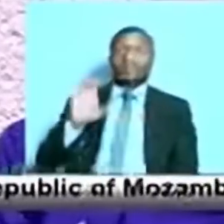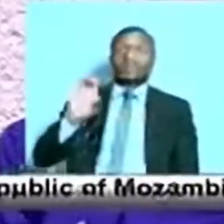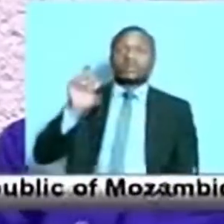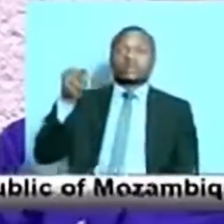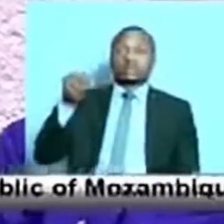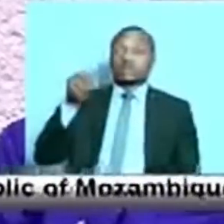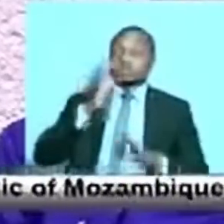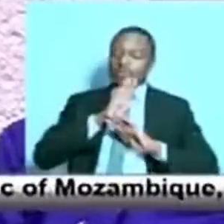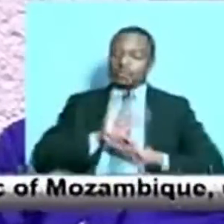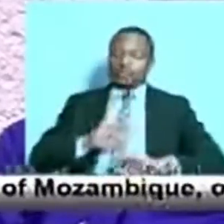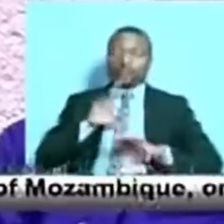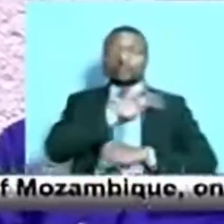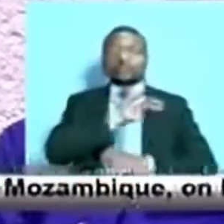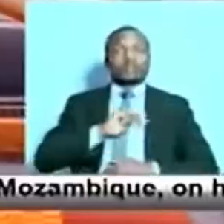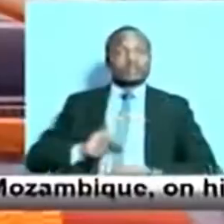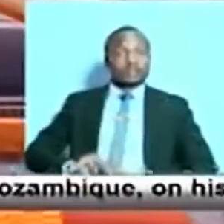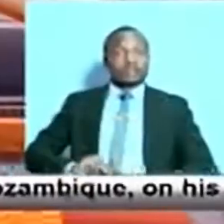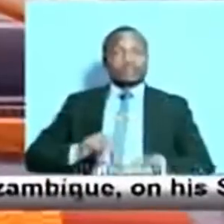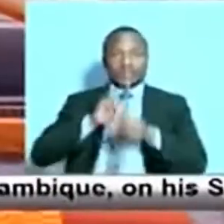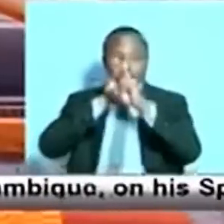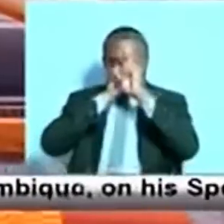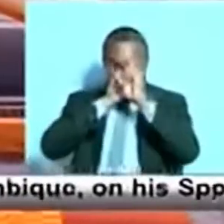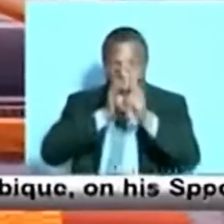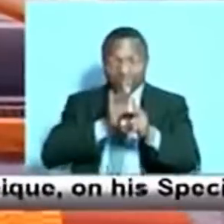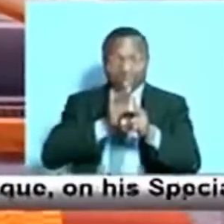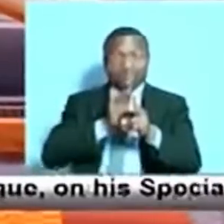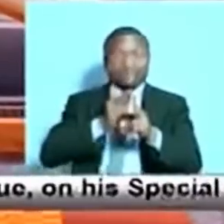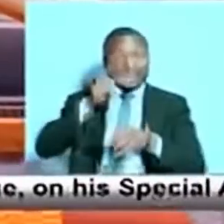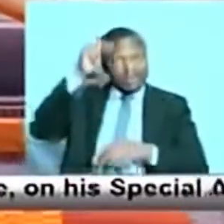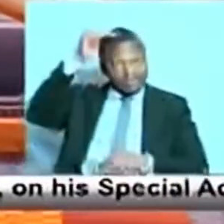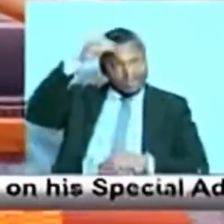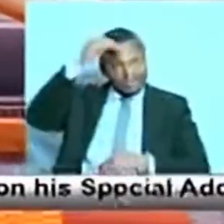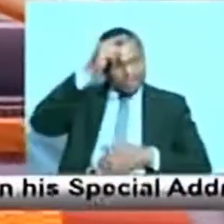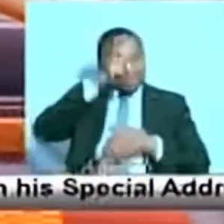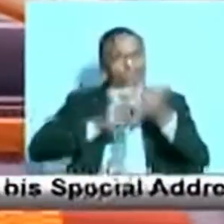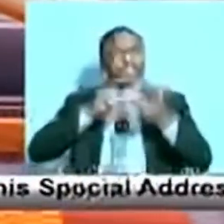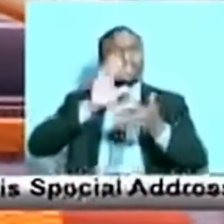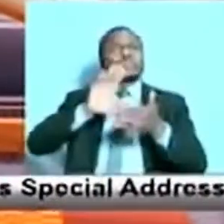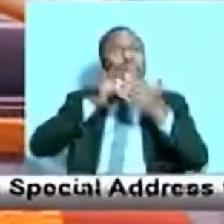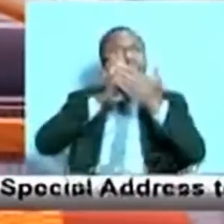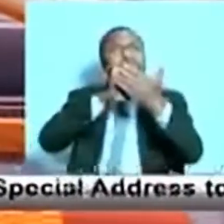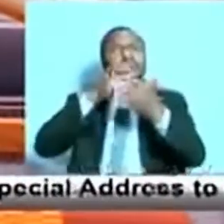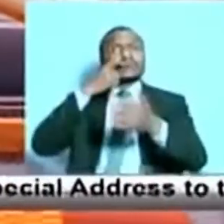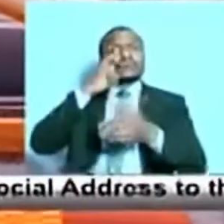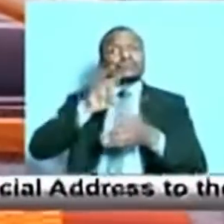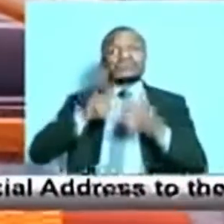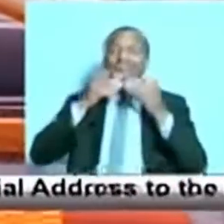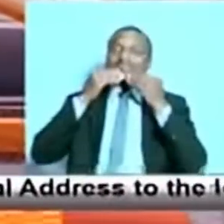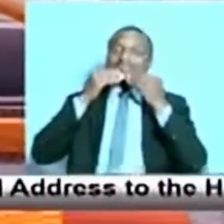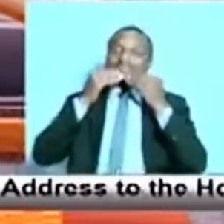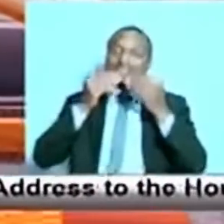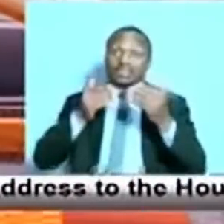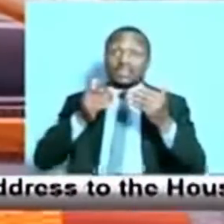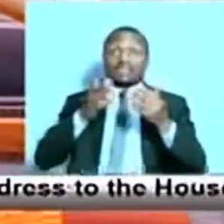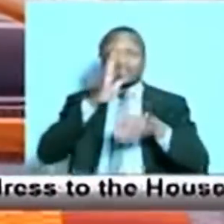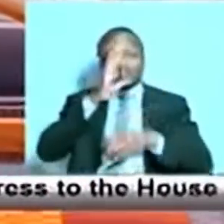honorable member. The honorable member for Nakonde, what is your point of order? Madam Speaker, thank you very